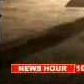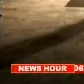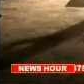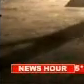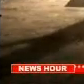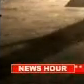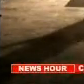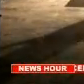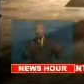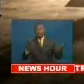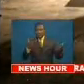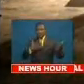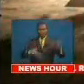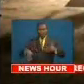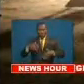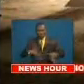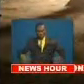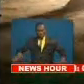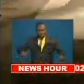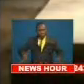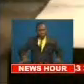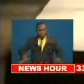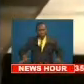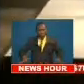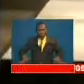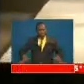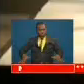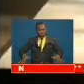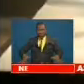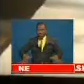Then came that signature collection by the iconic designer.